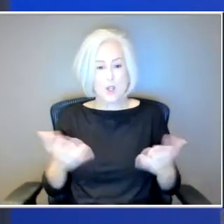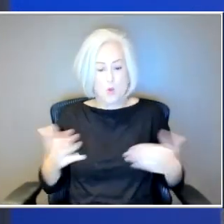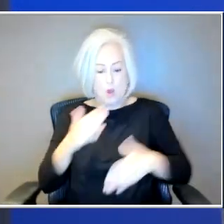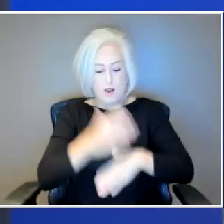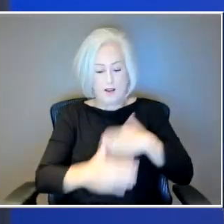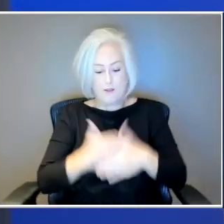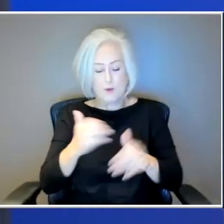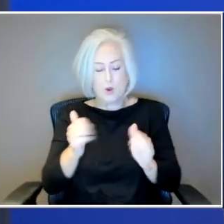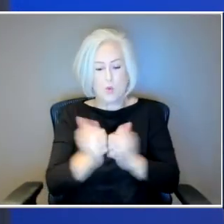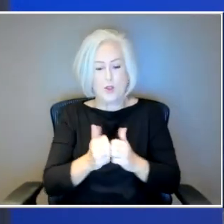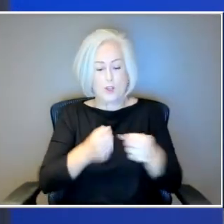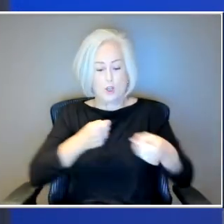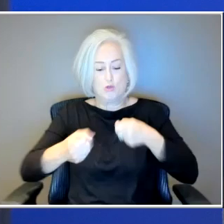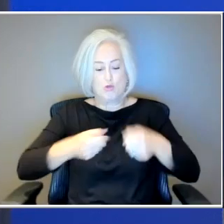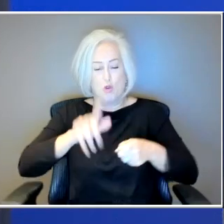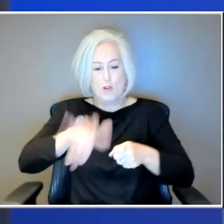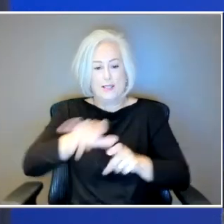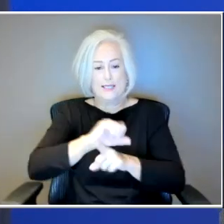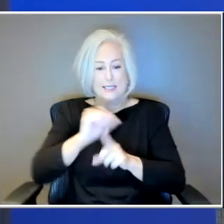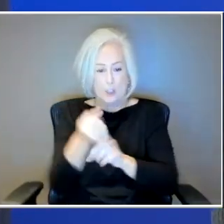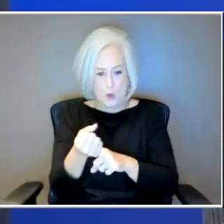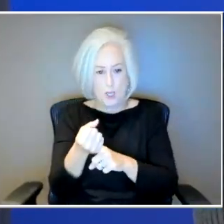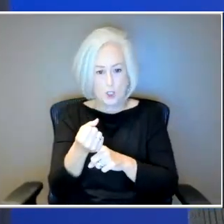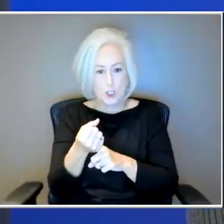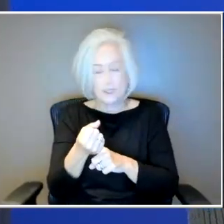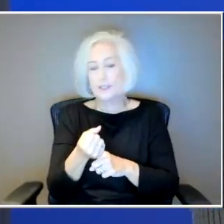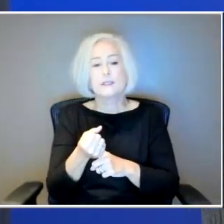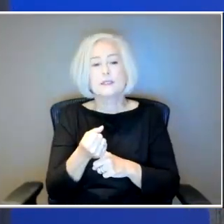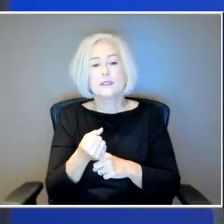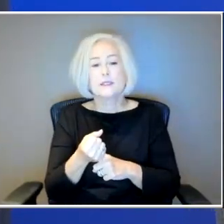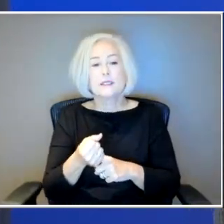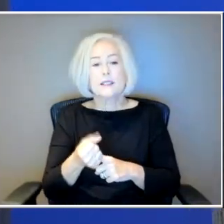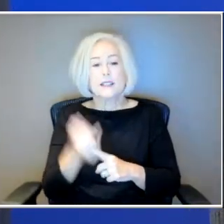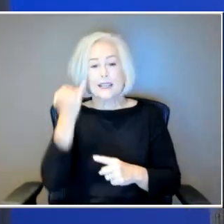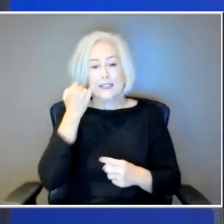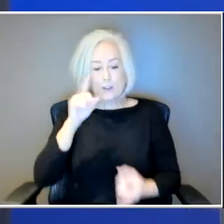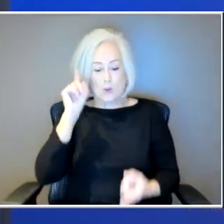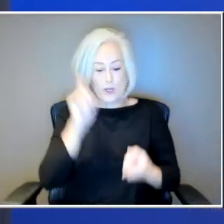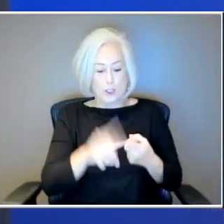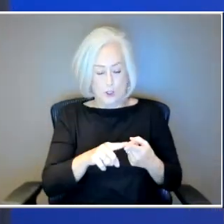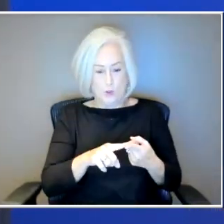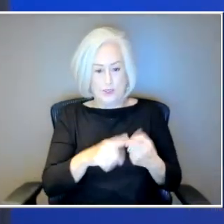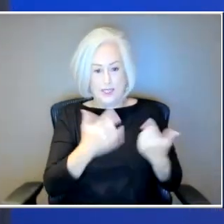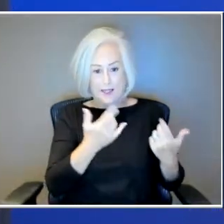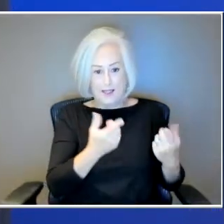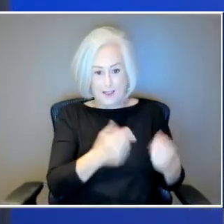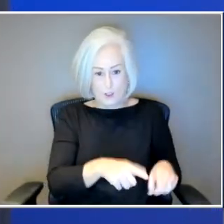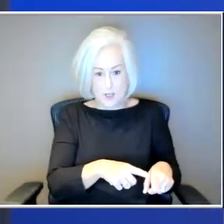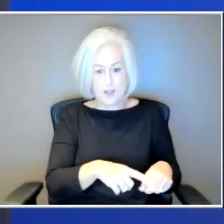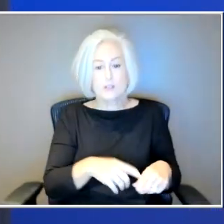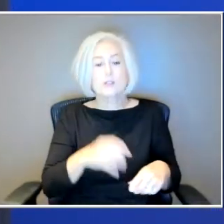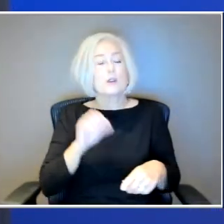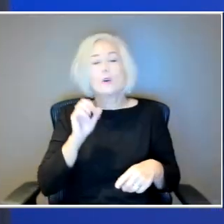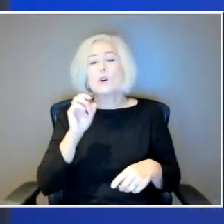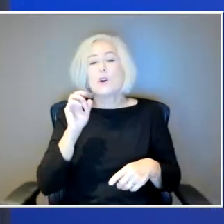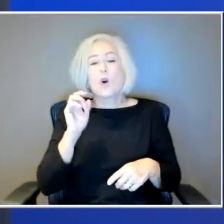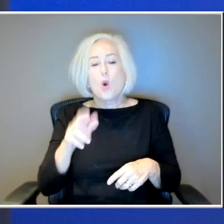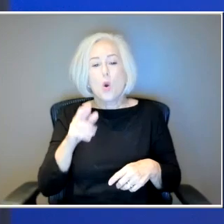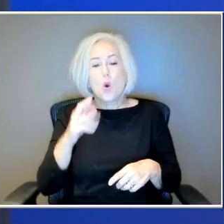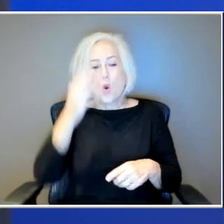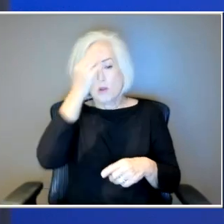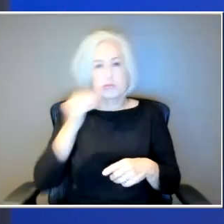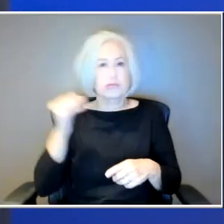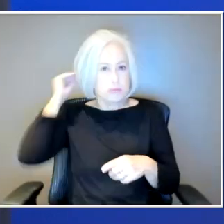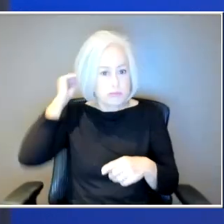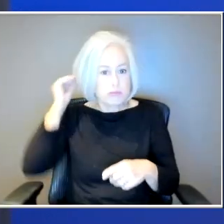had in the situation. And whether that be reducing the control and just letting it go to somebody else and putting it in the back of my mind, or grabbing it as much